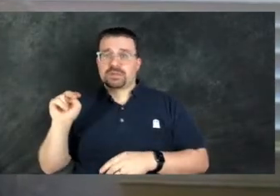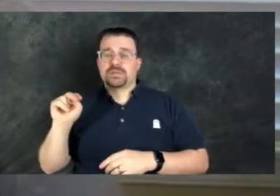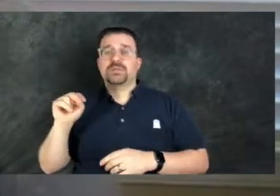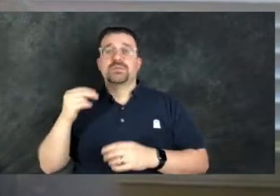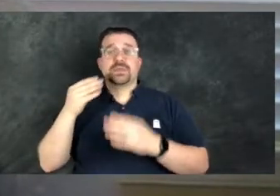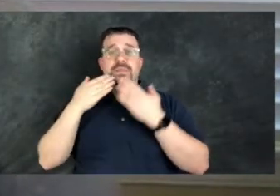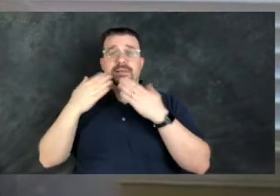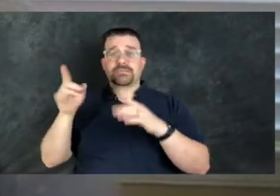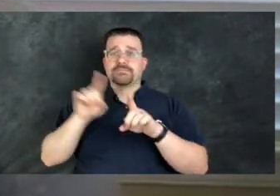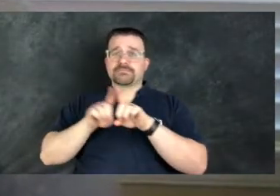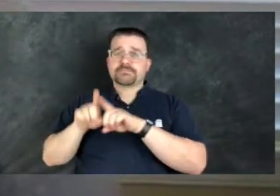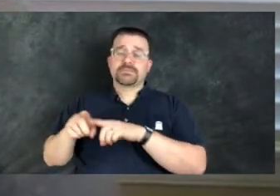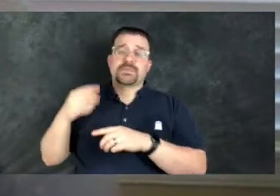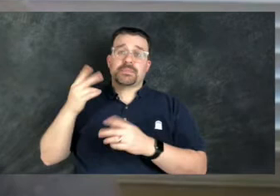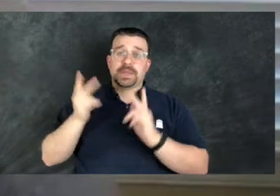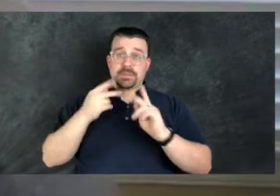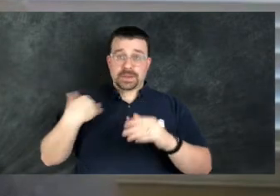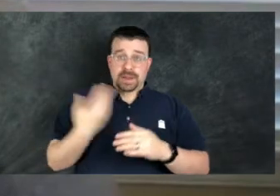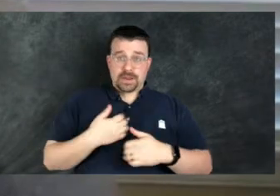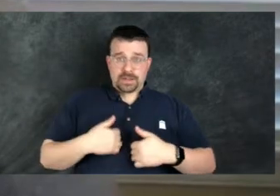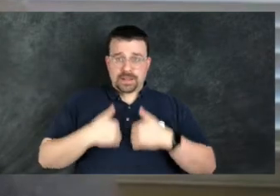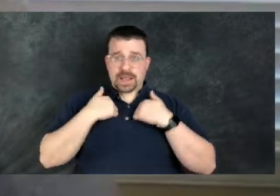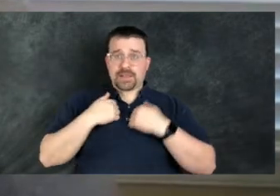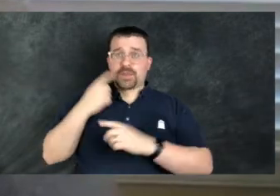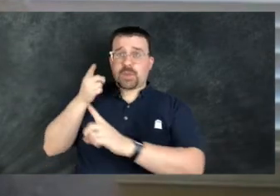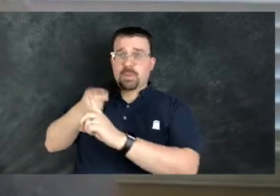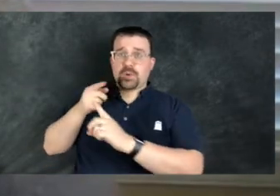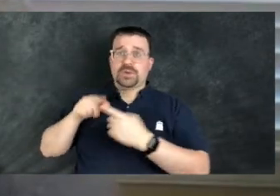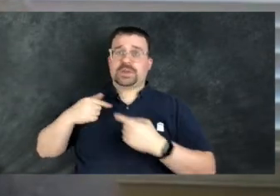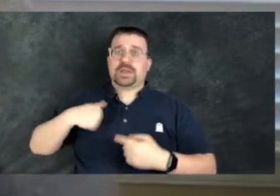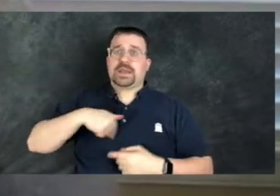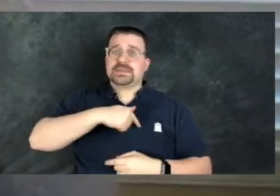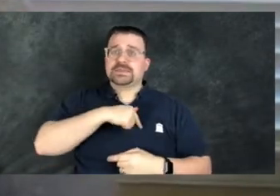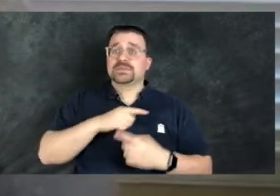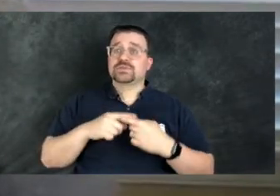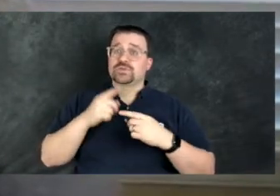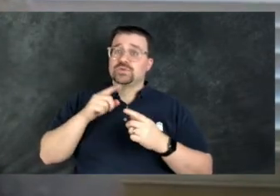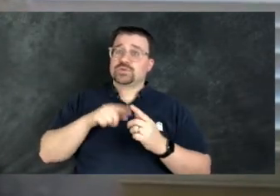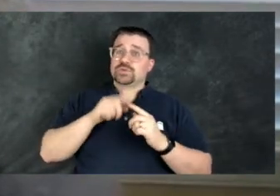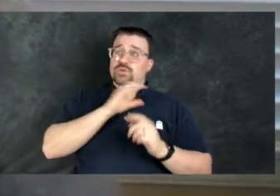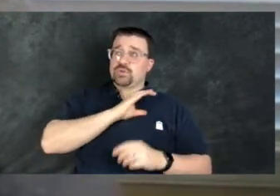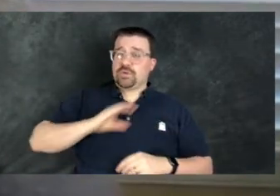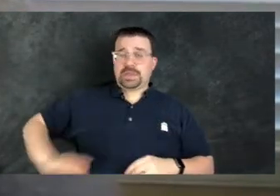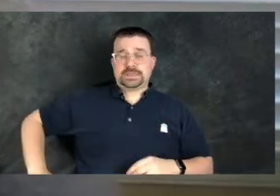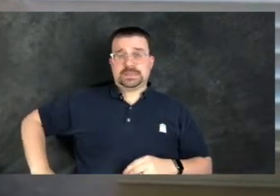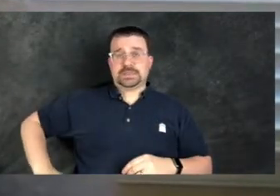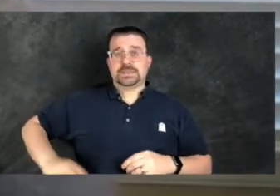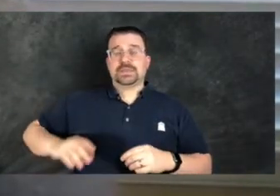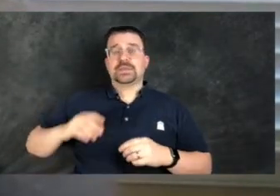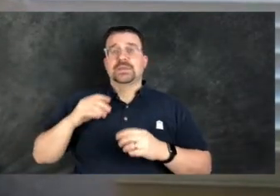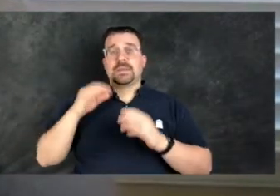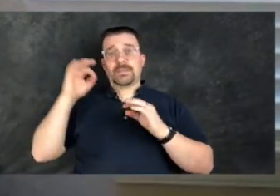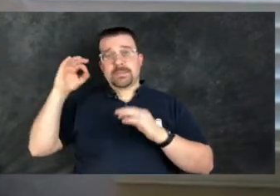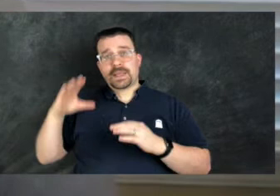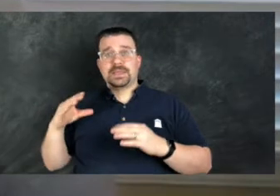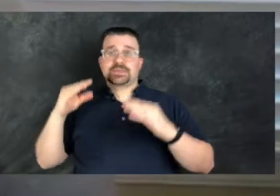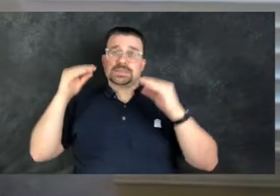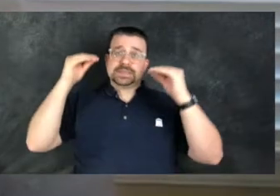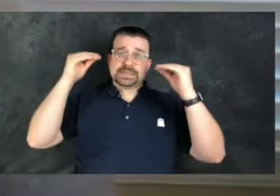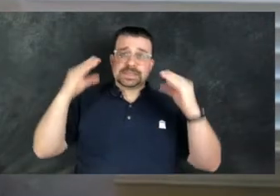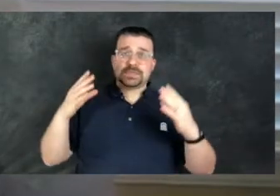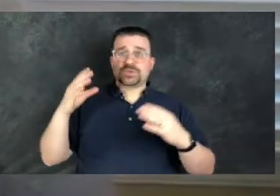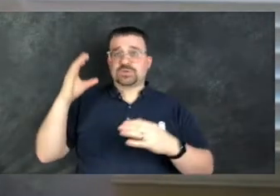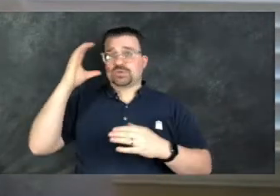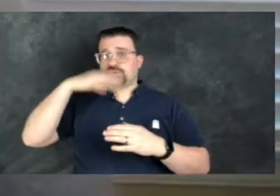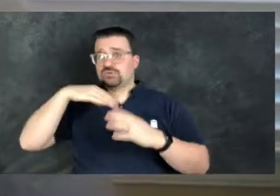for those in our lives who have pointed to us, to Christ, pastors and teachers,